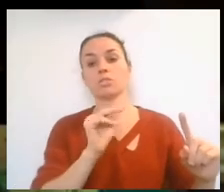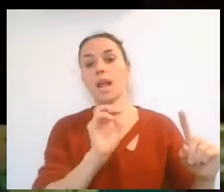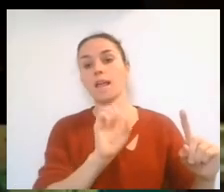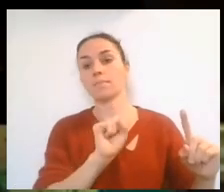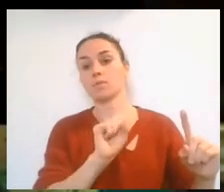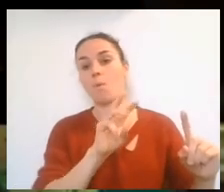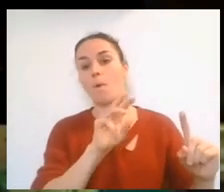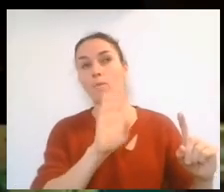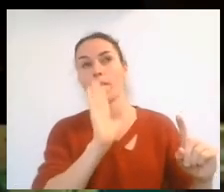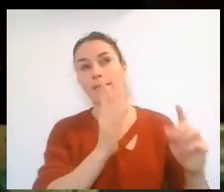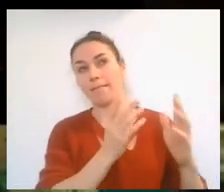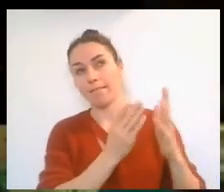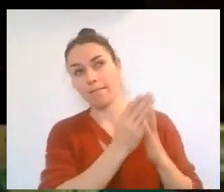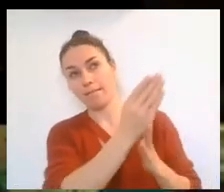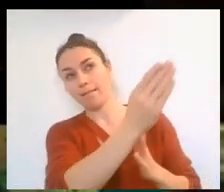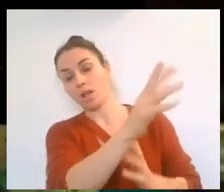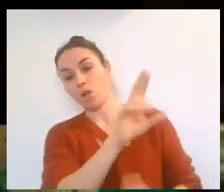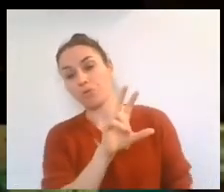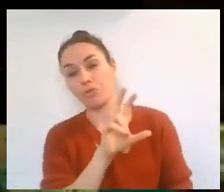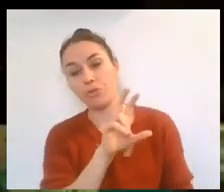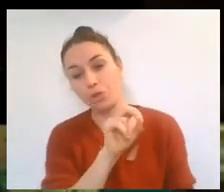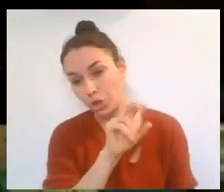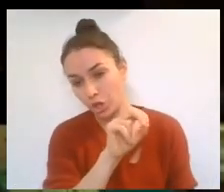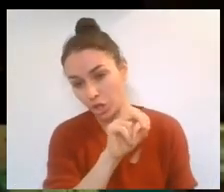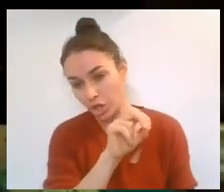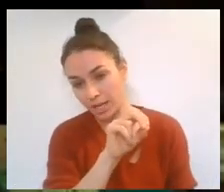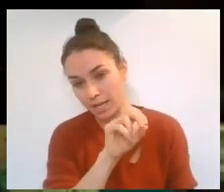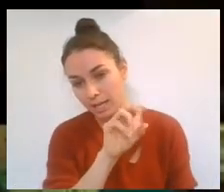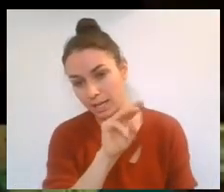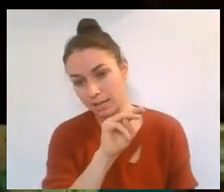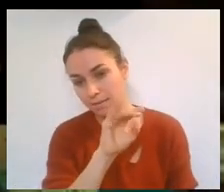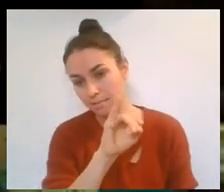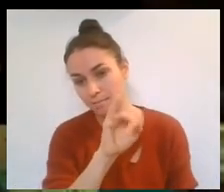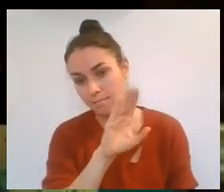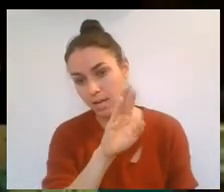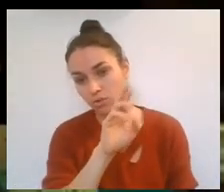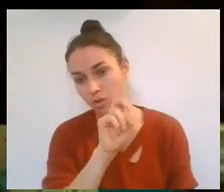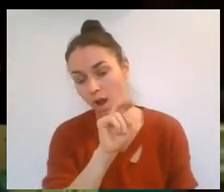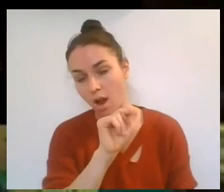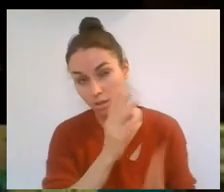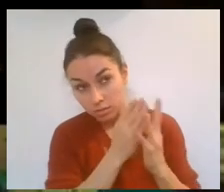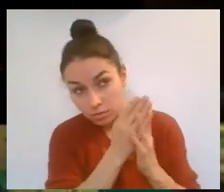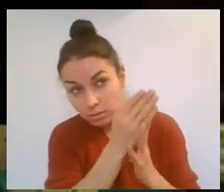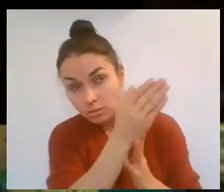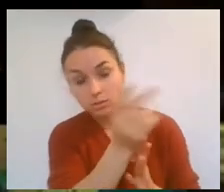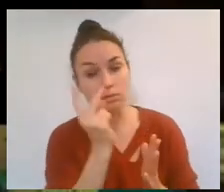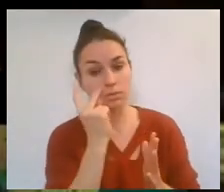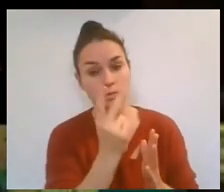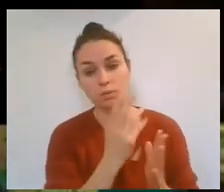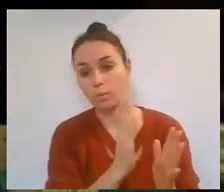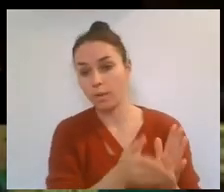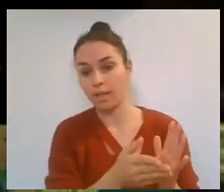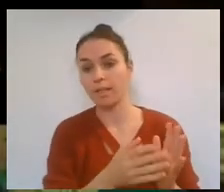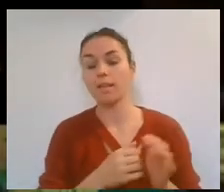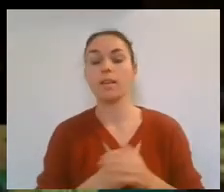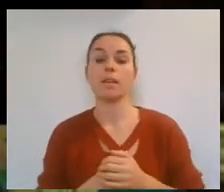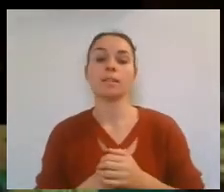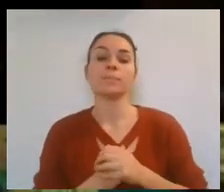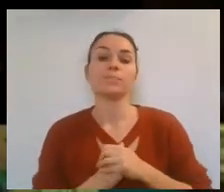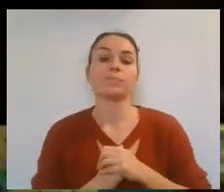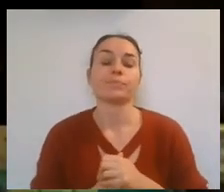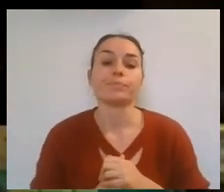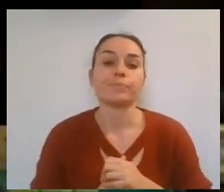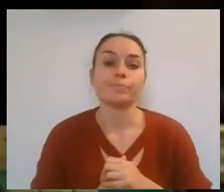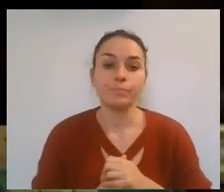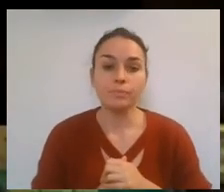to 30 microns, much further into the red. And so the other great contribution of James Webb would be doing